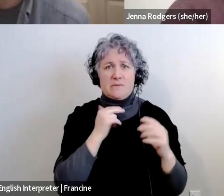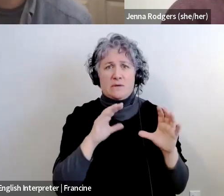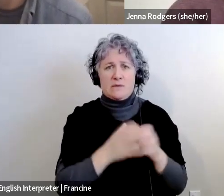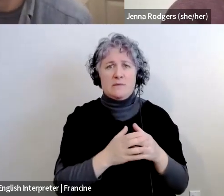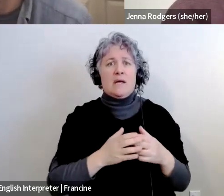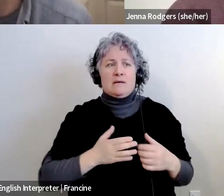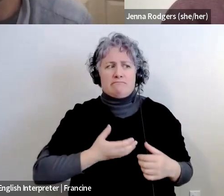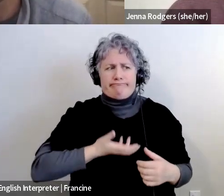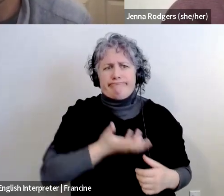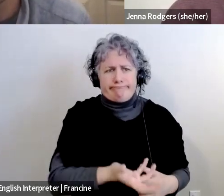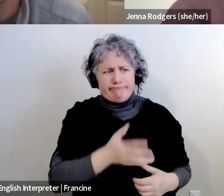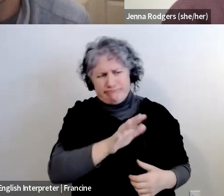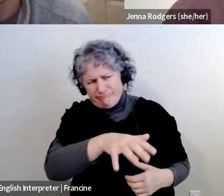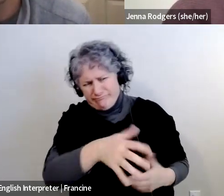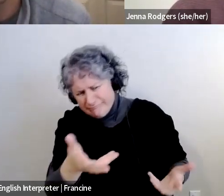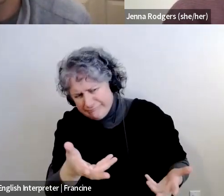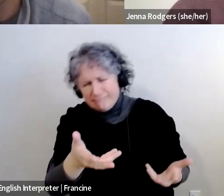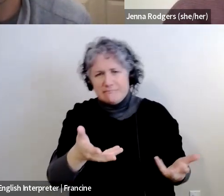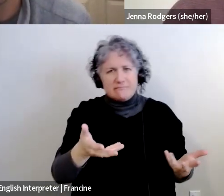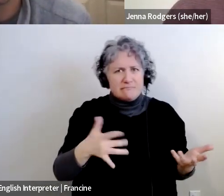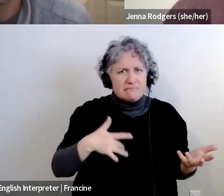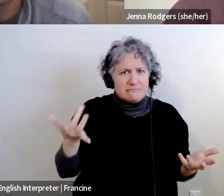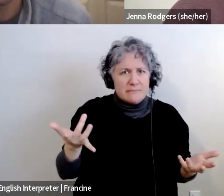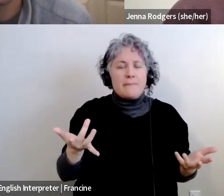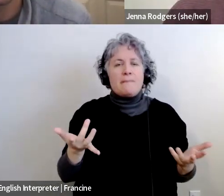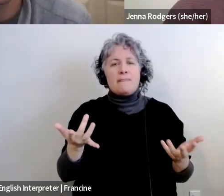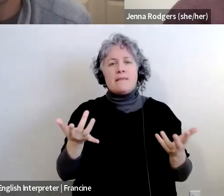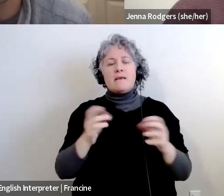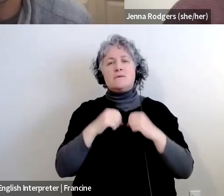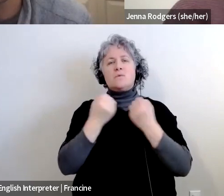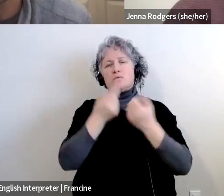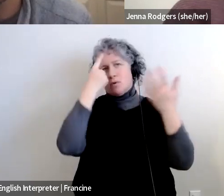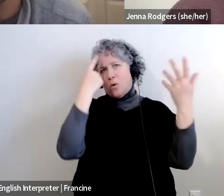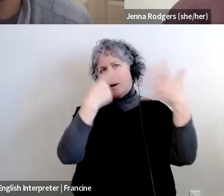up. And that social cohesion is about